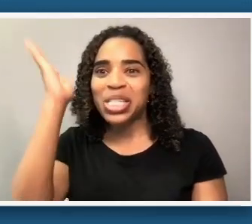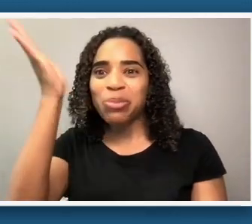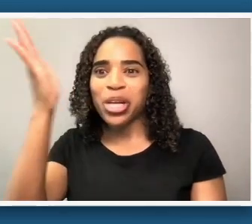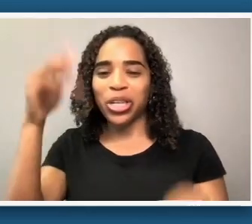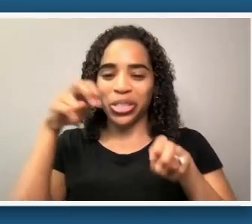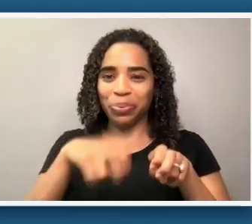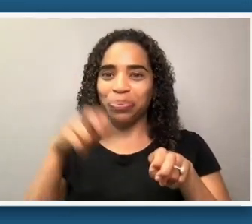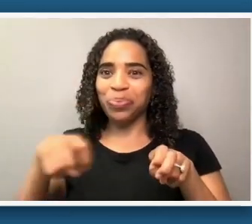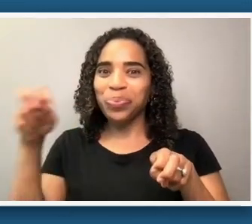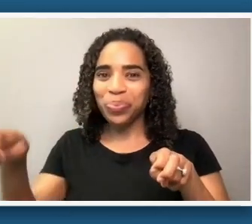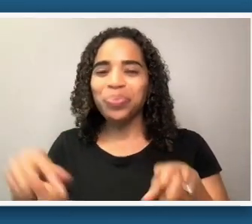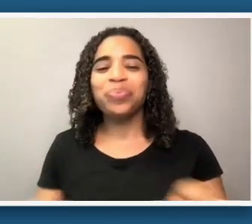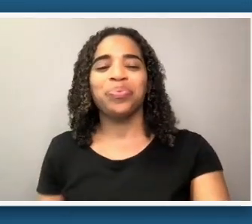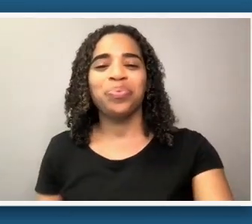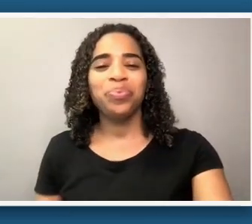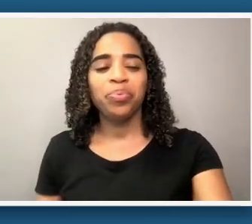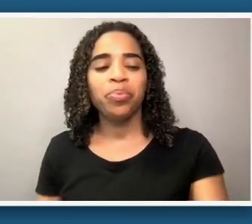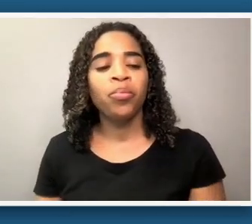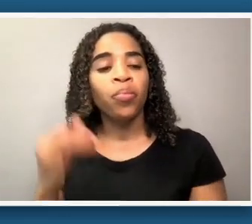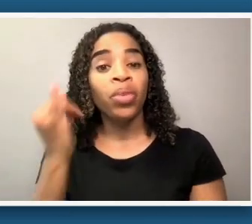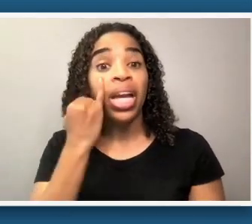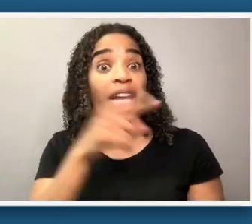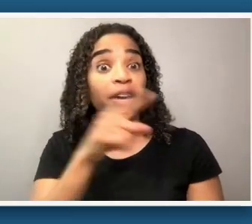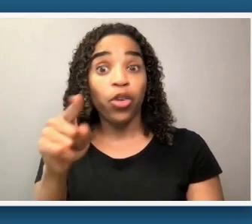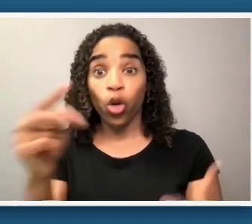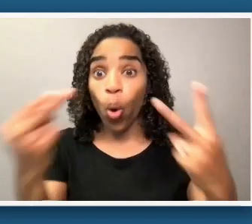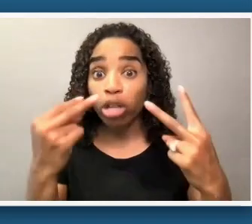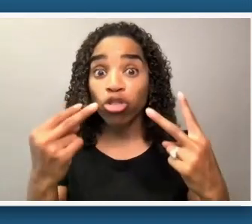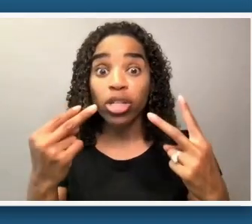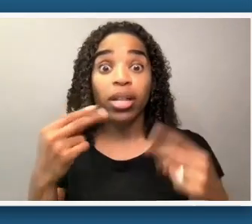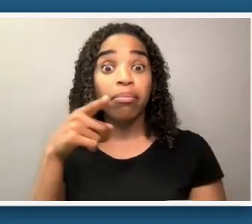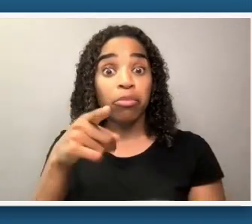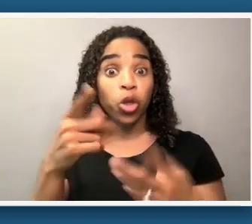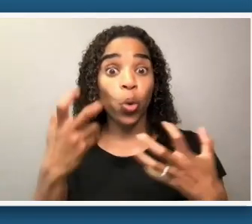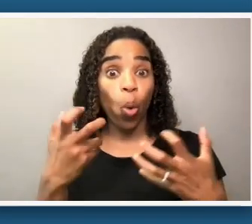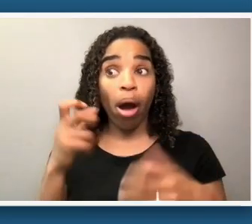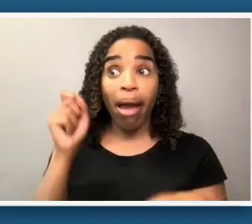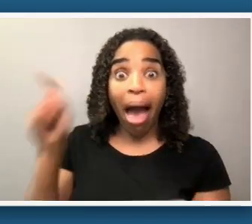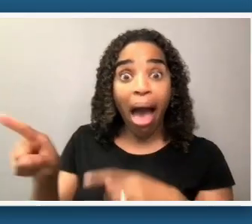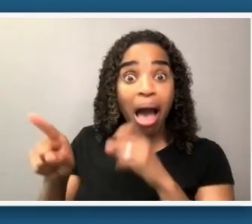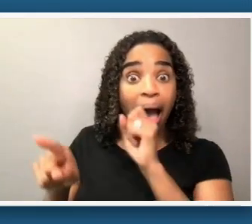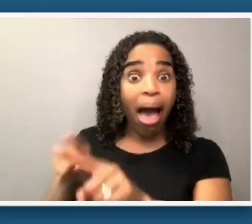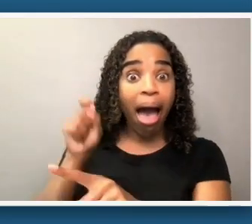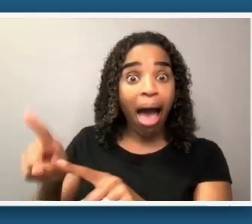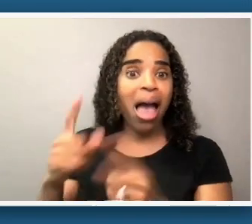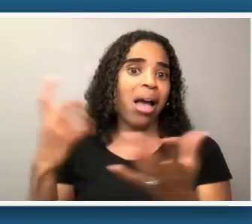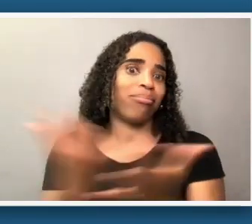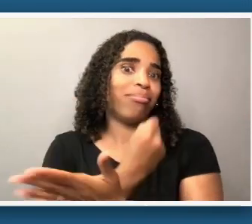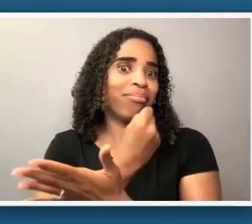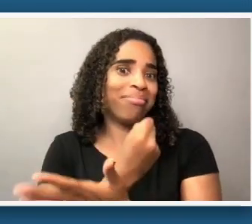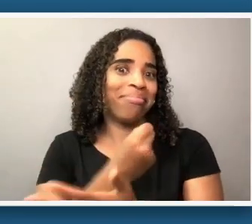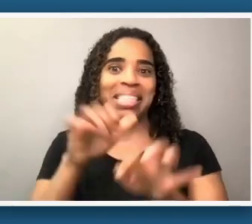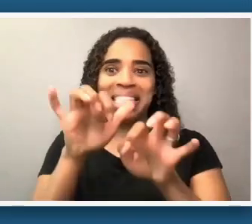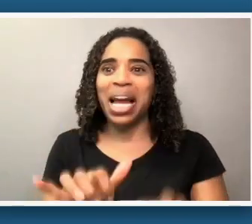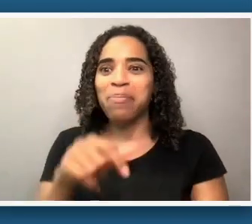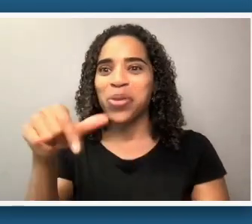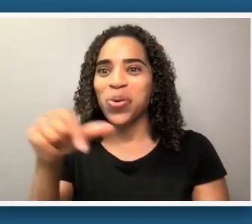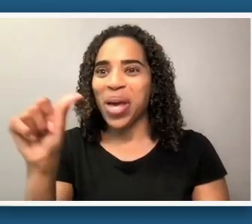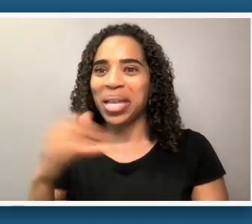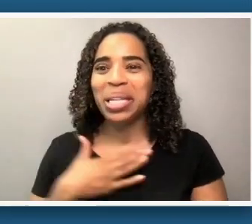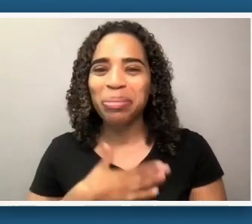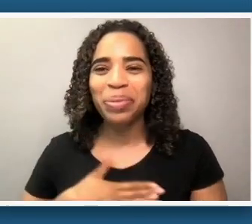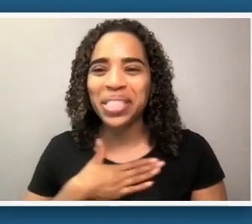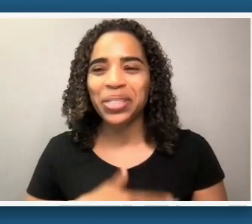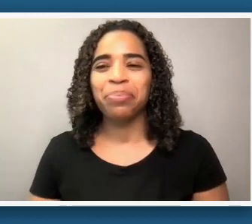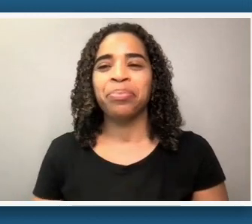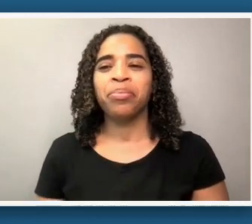stage. And for those of you watching, if you have a question and haven't shared it in the chat yet, please feel free to do so. I'd like